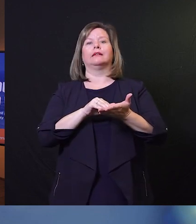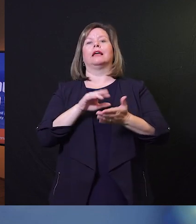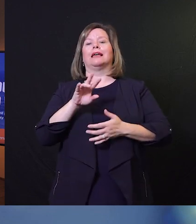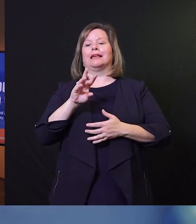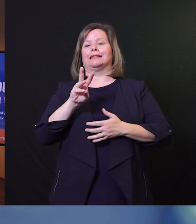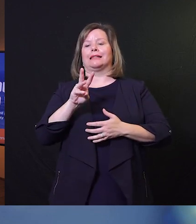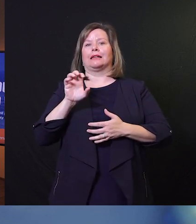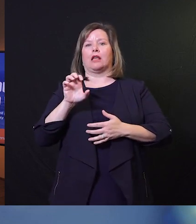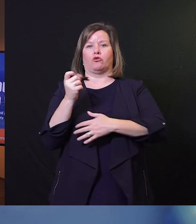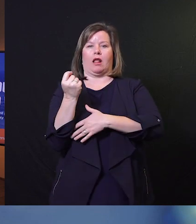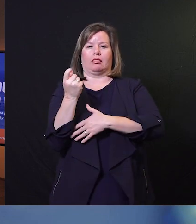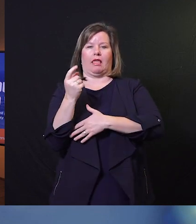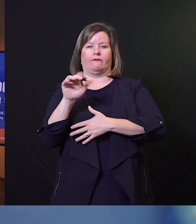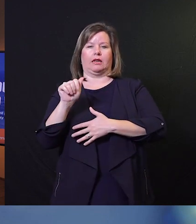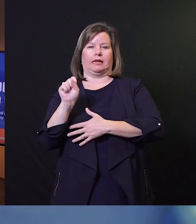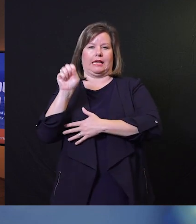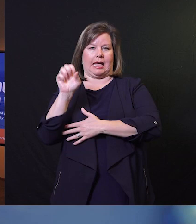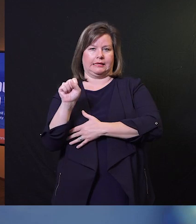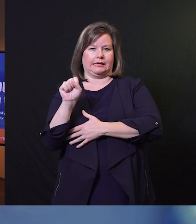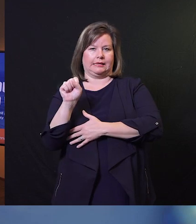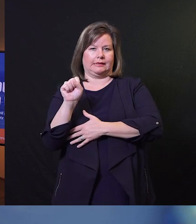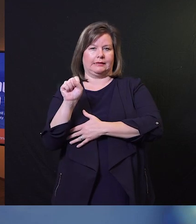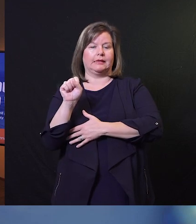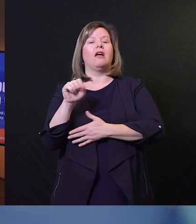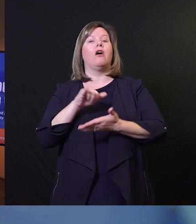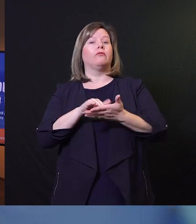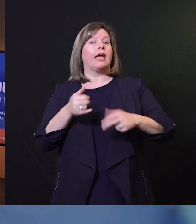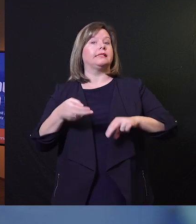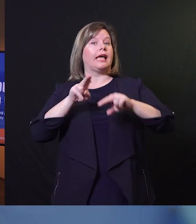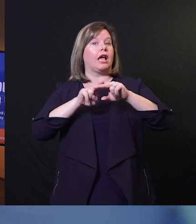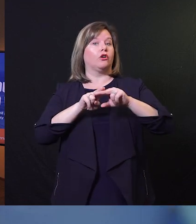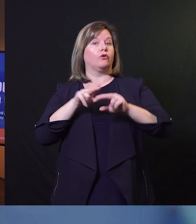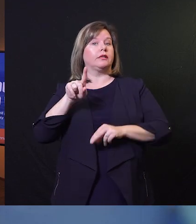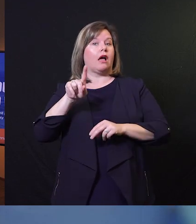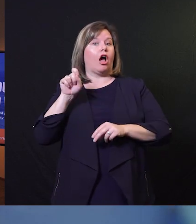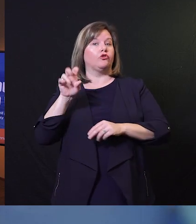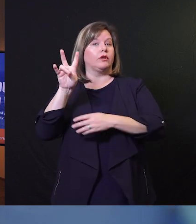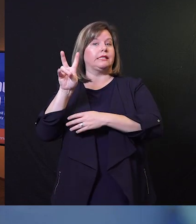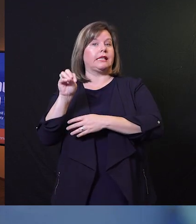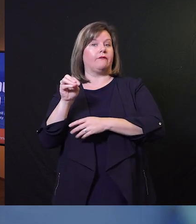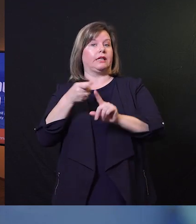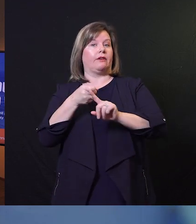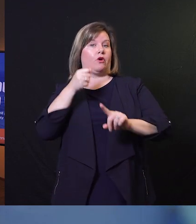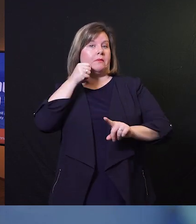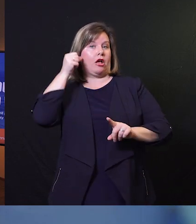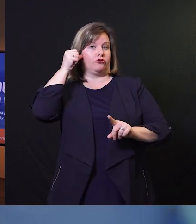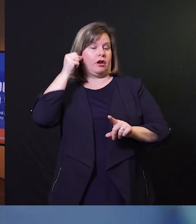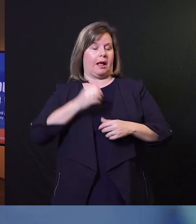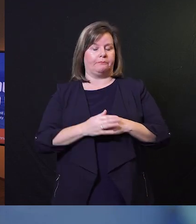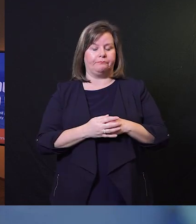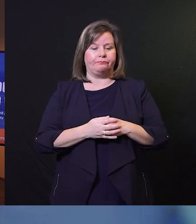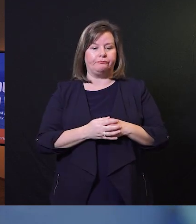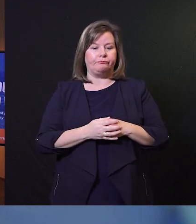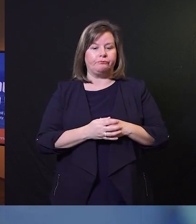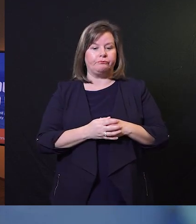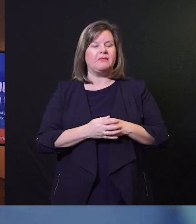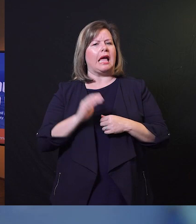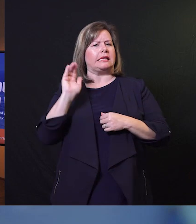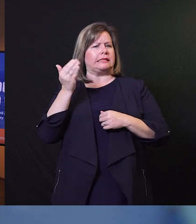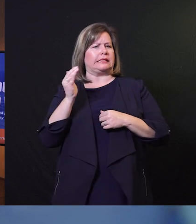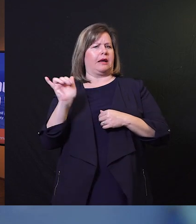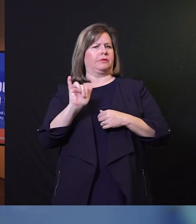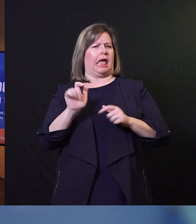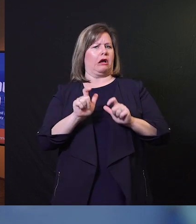2,611 cases of COVID-19 in Kent County. That's an increase of 170 over the number we reported yesterday. Seems like a